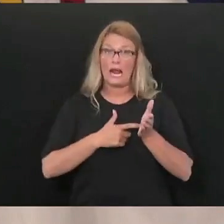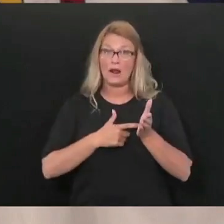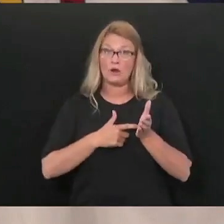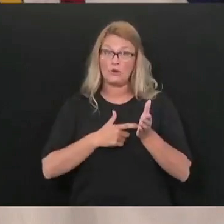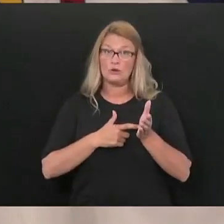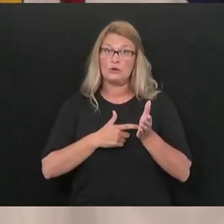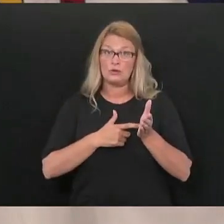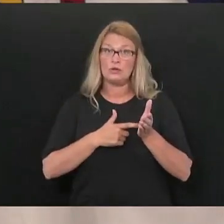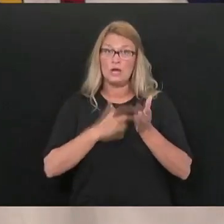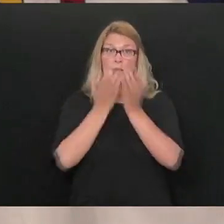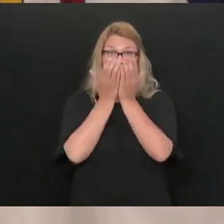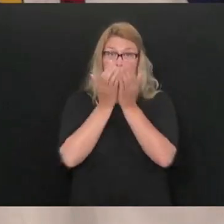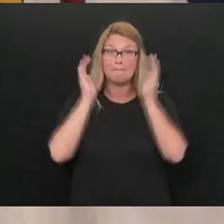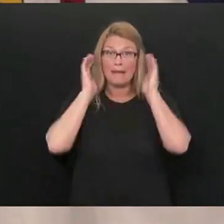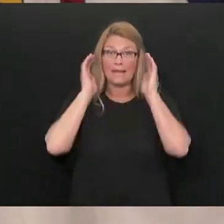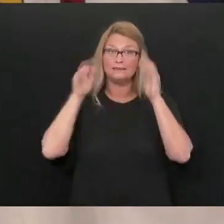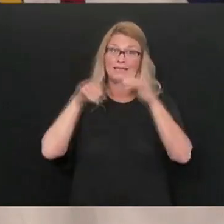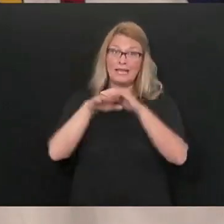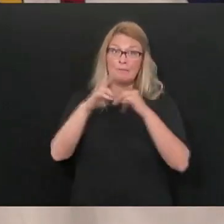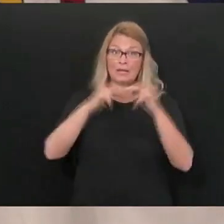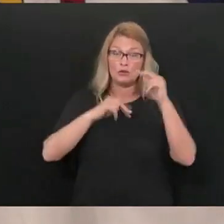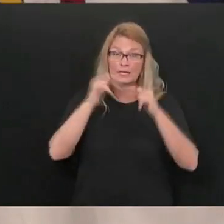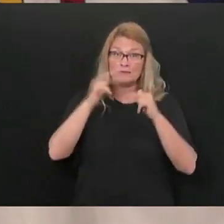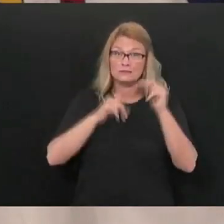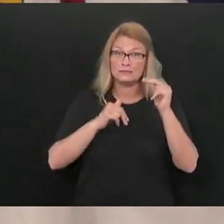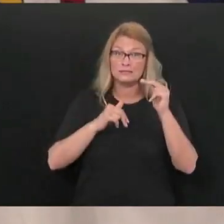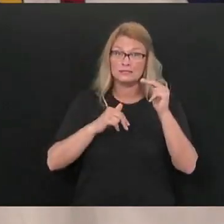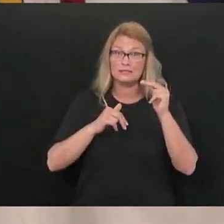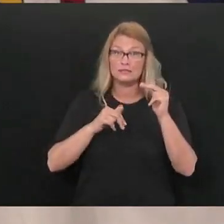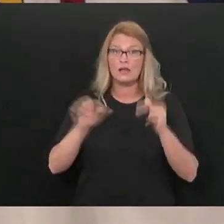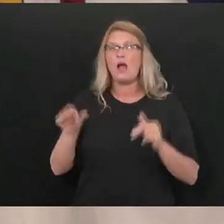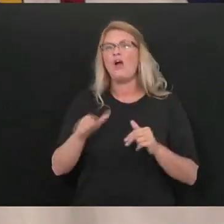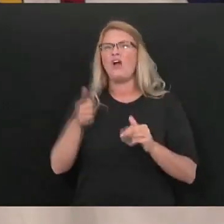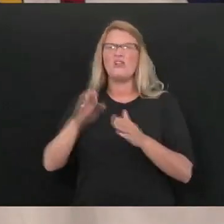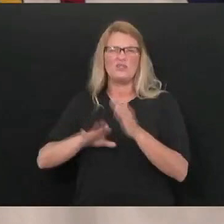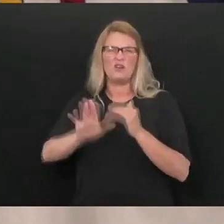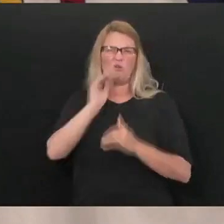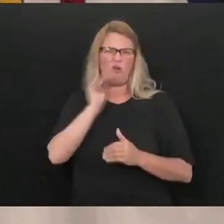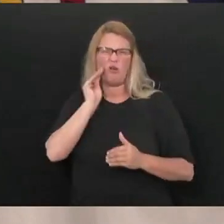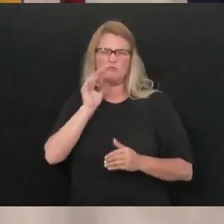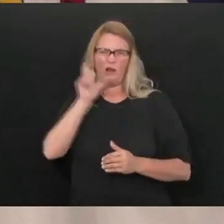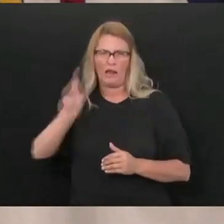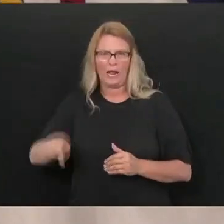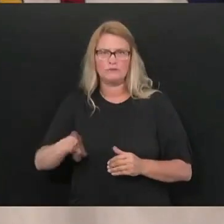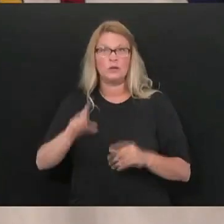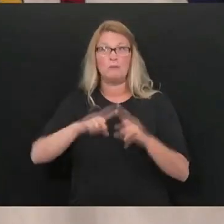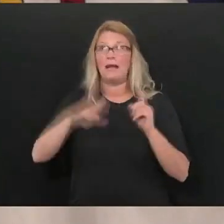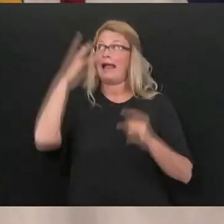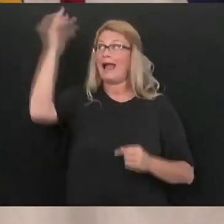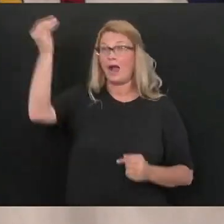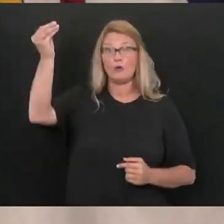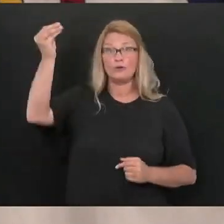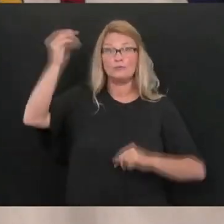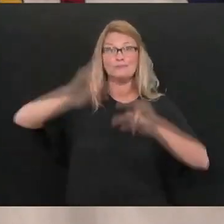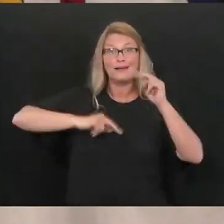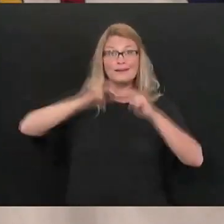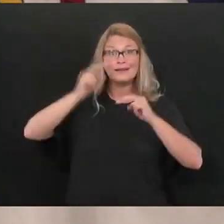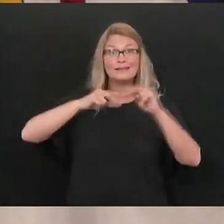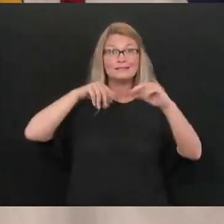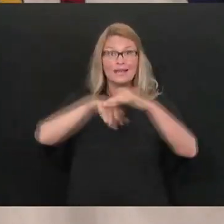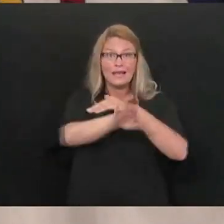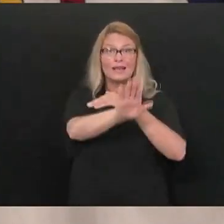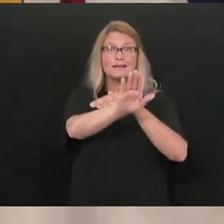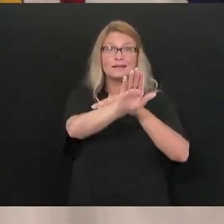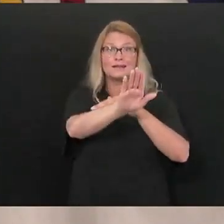masks in buildings, other than your homes. You go out and you go into a